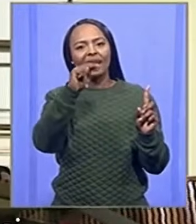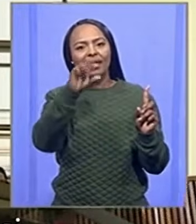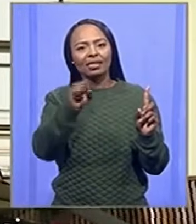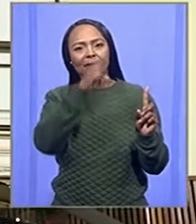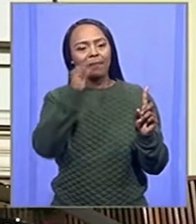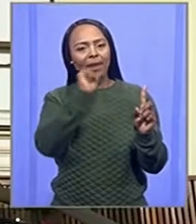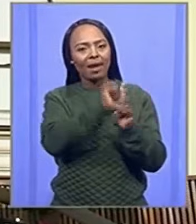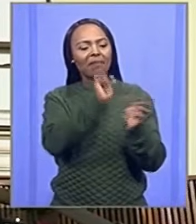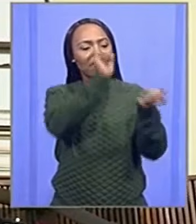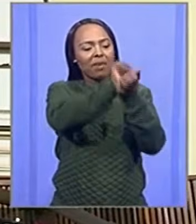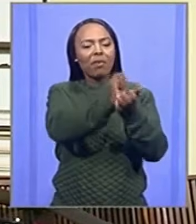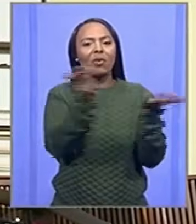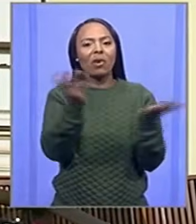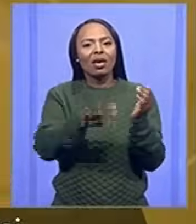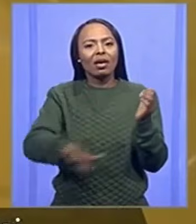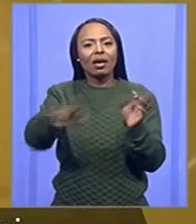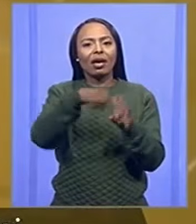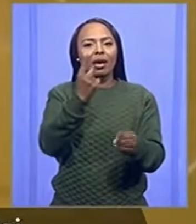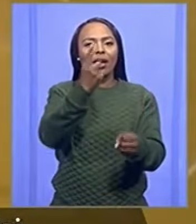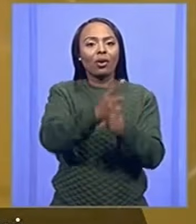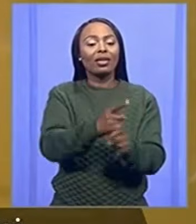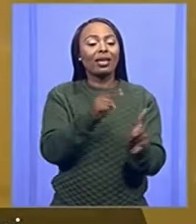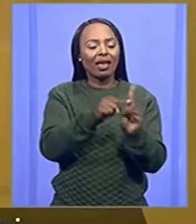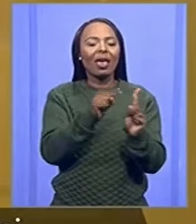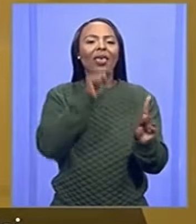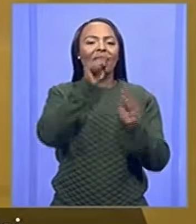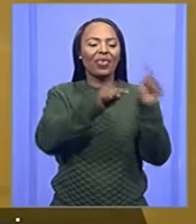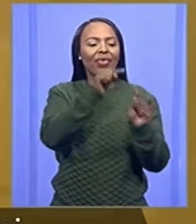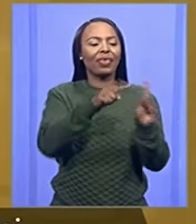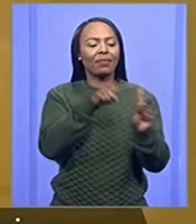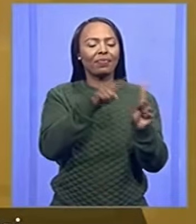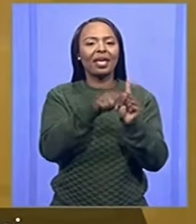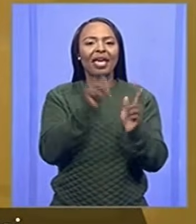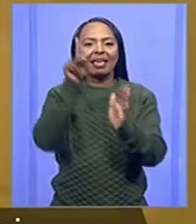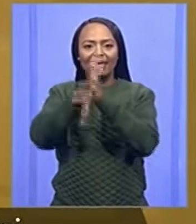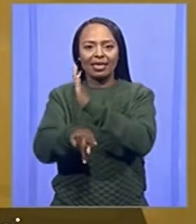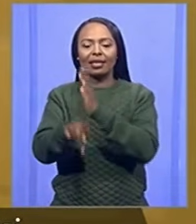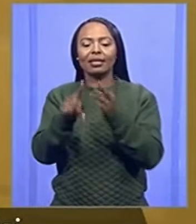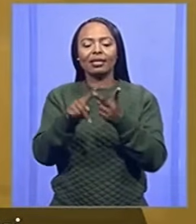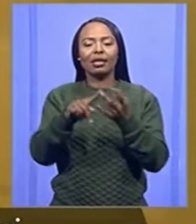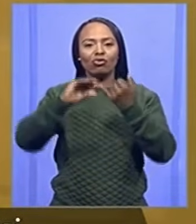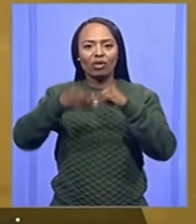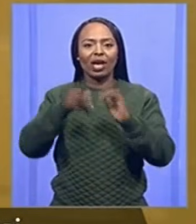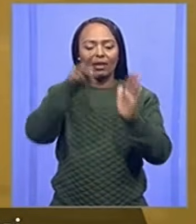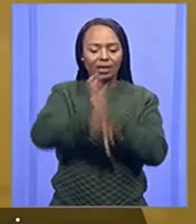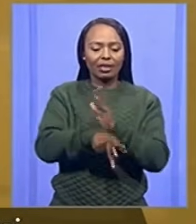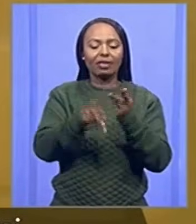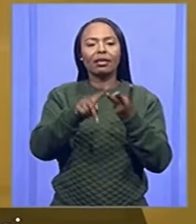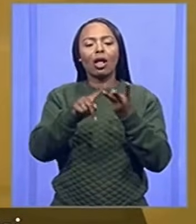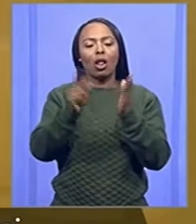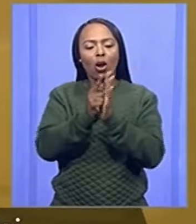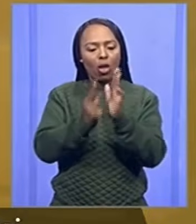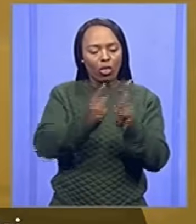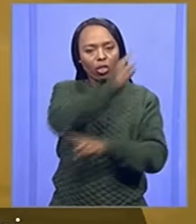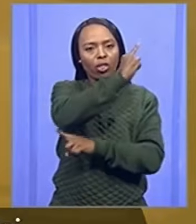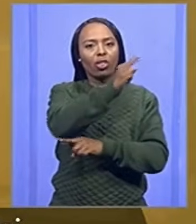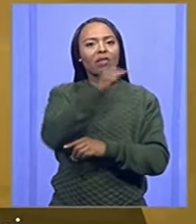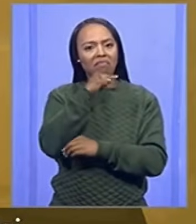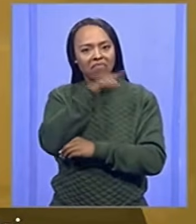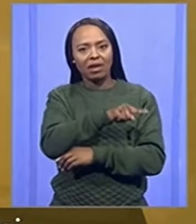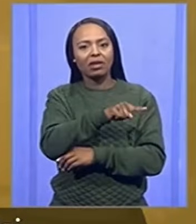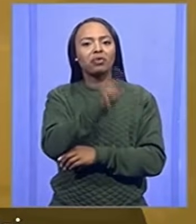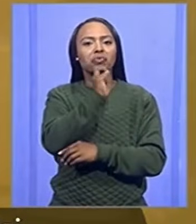maabane. O lebanwe ke tatofatso ya polao di le pedi tsa tsietso le ya go ikgatolosa molao. Go tshwara ga gagwe go